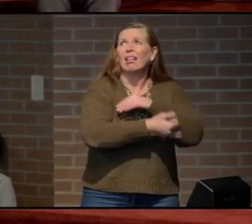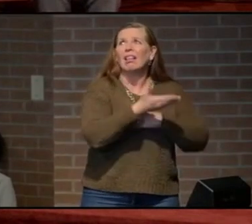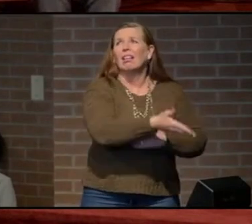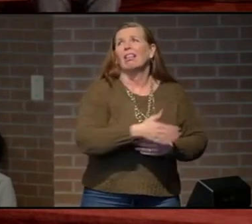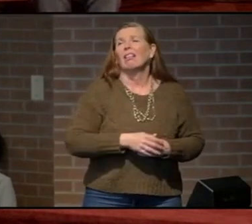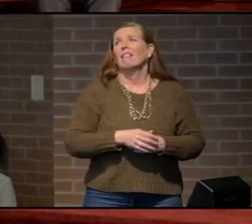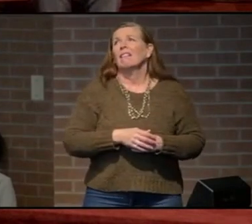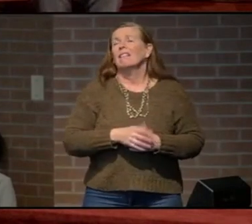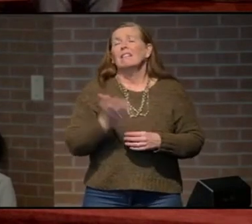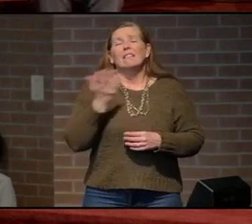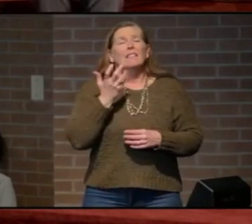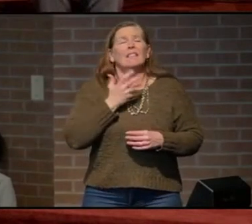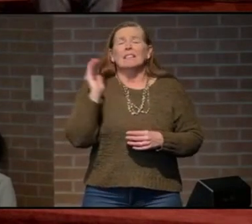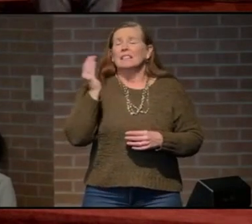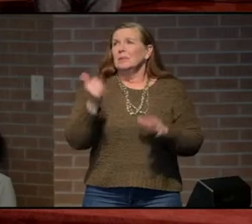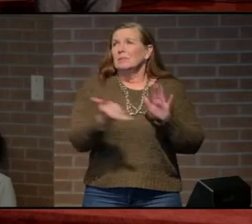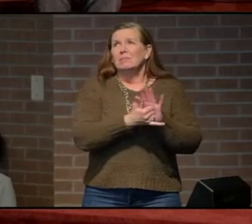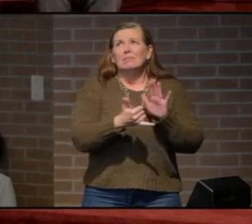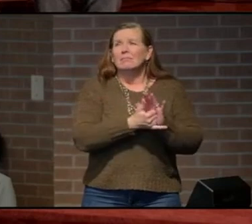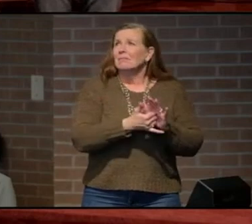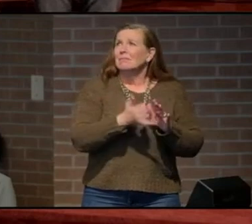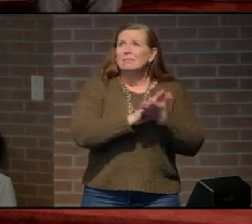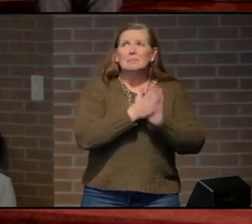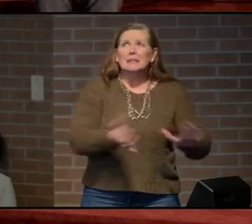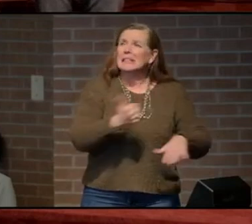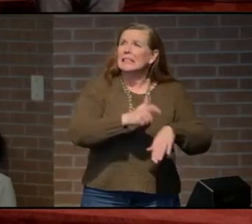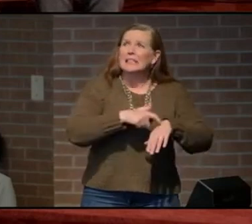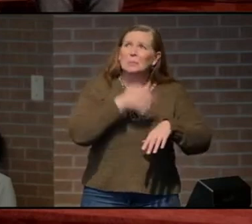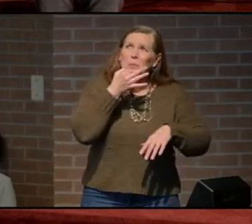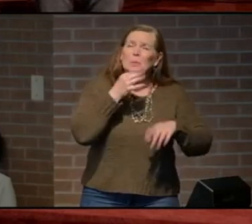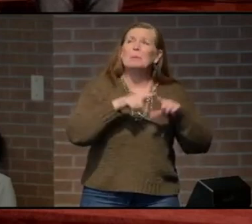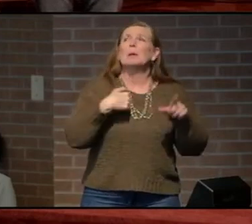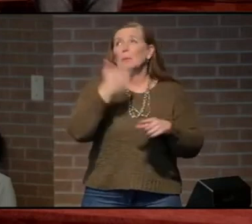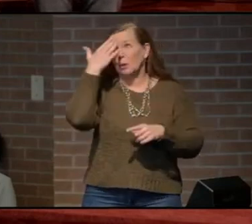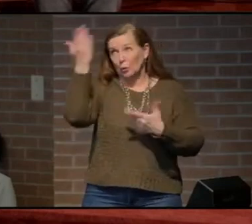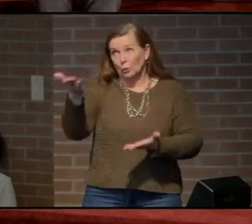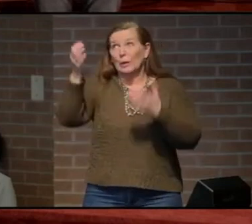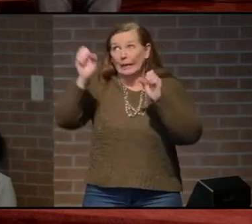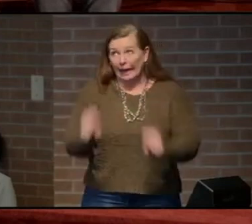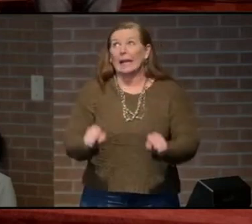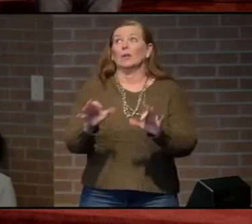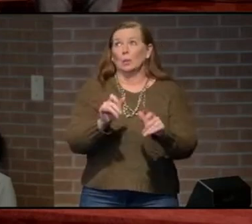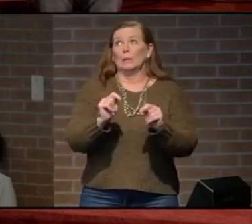It seems so impossible, God, that there would be peace anytime soon, but we know that you can do it.